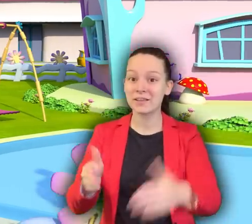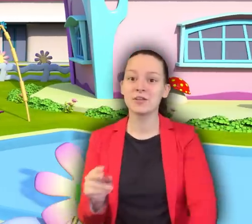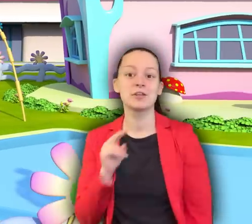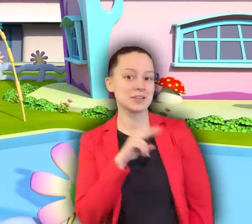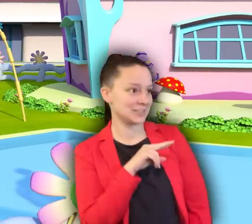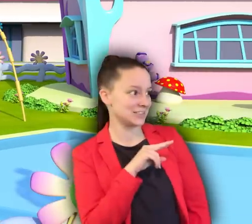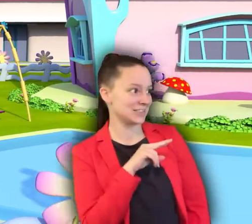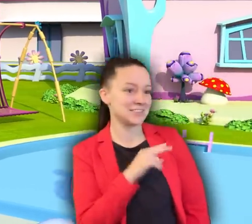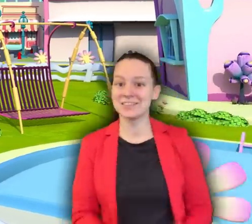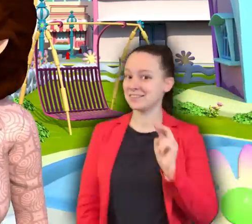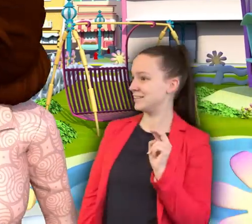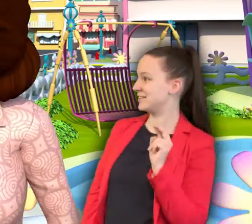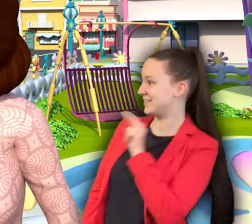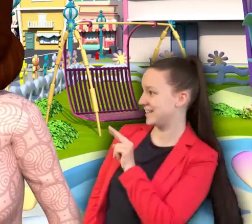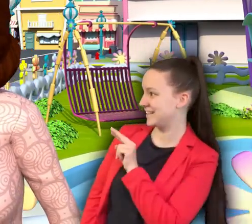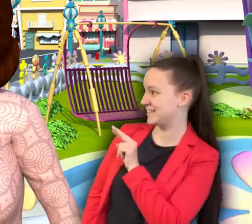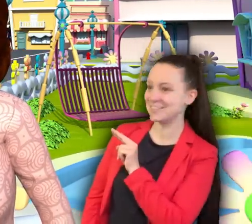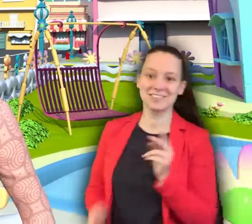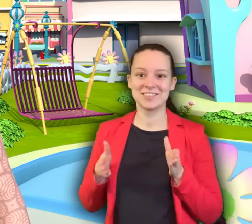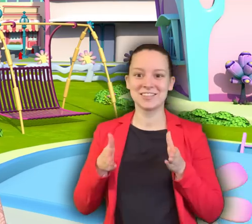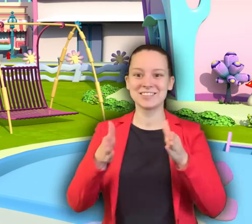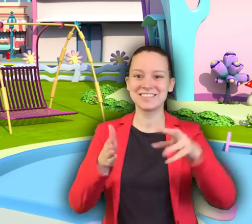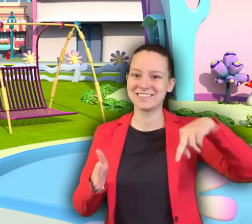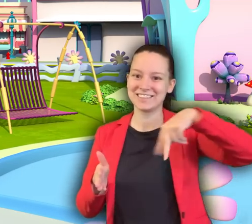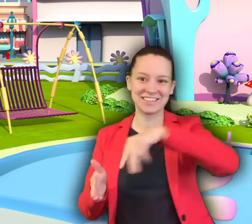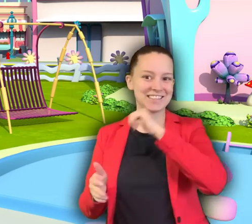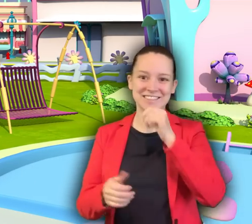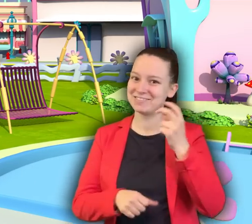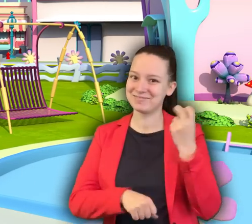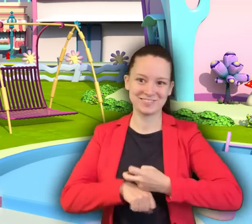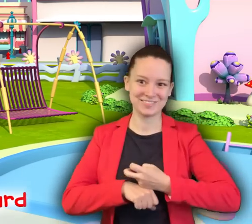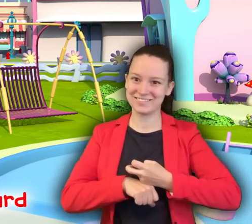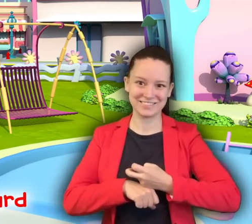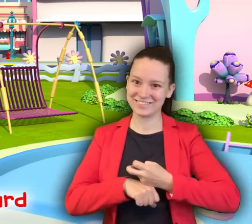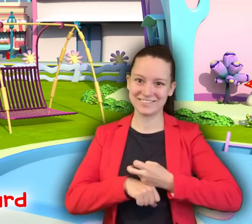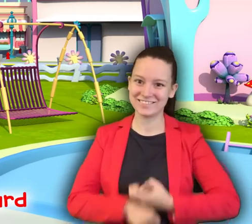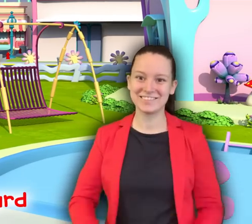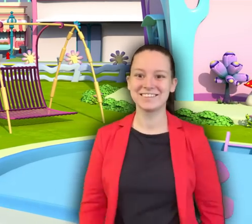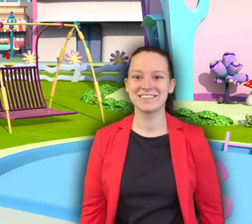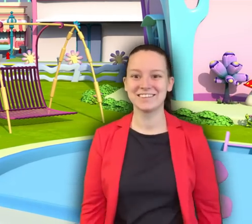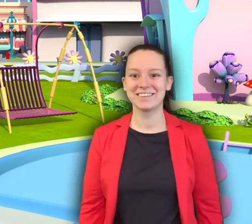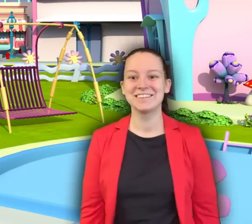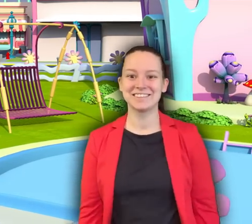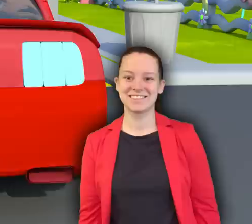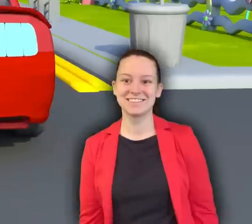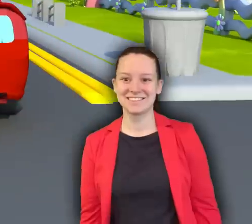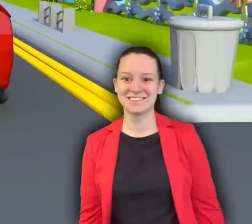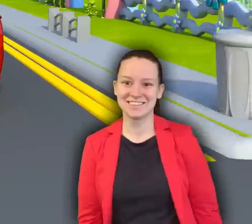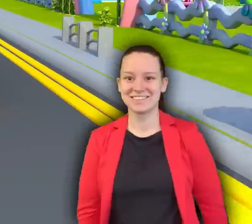first you look left then you look right crossing the street is not that